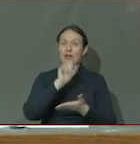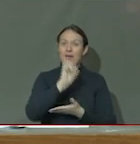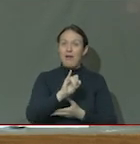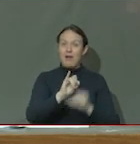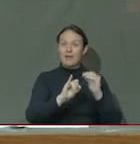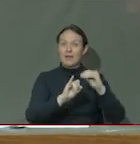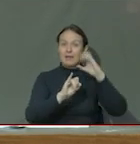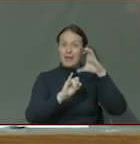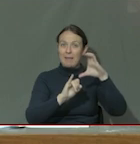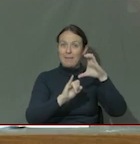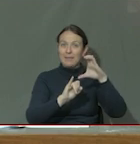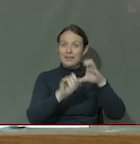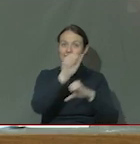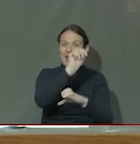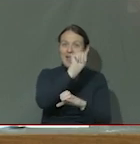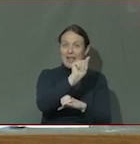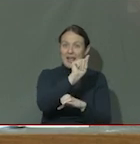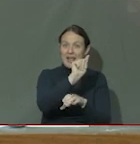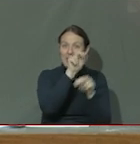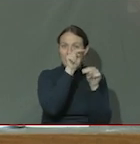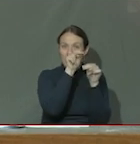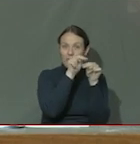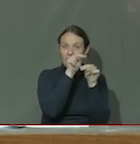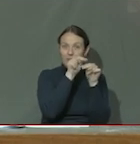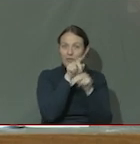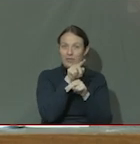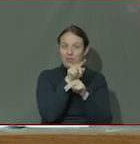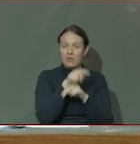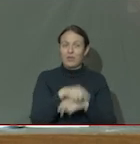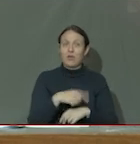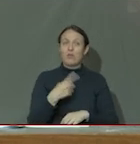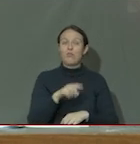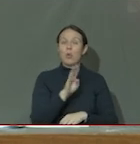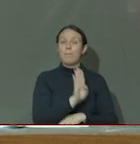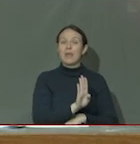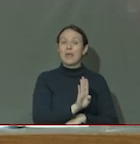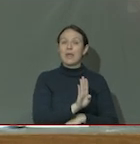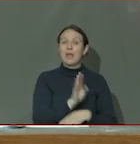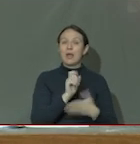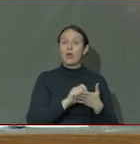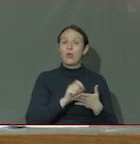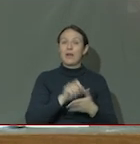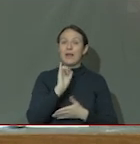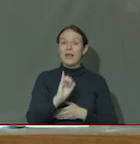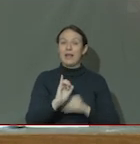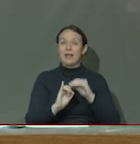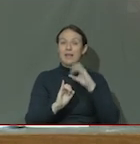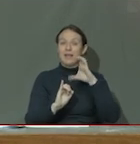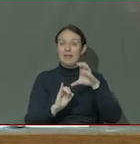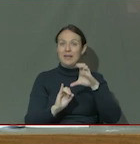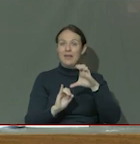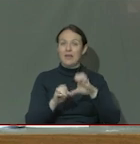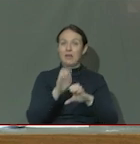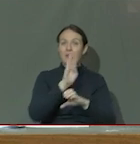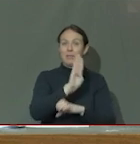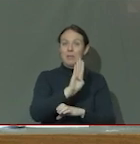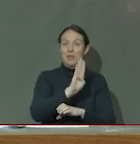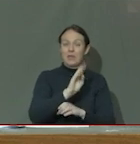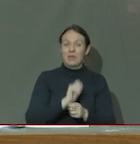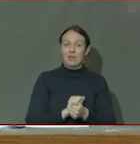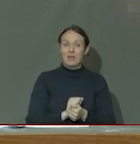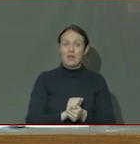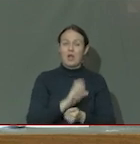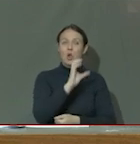I with the A on top there. For B, we write like that. But there's also